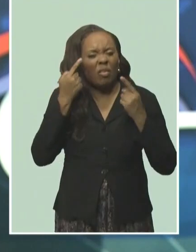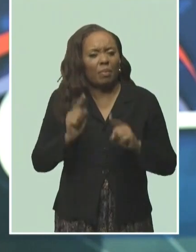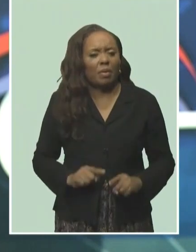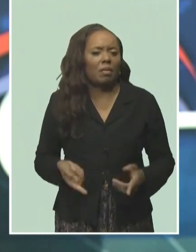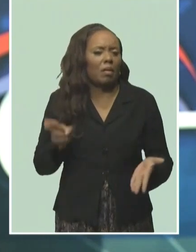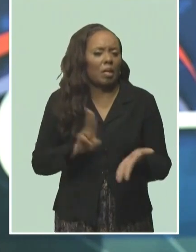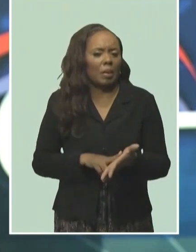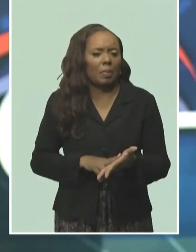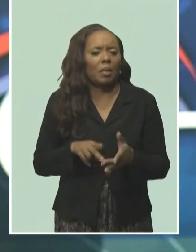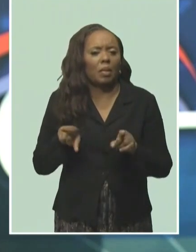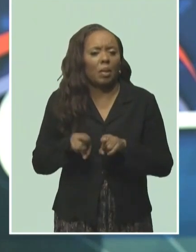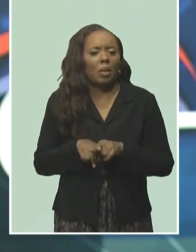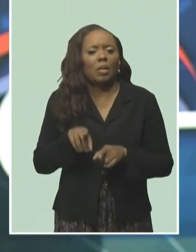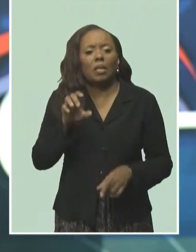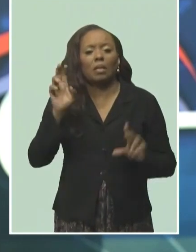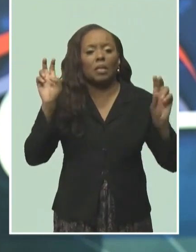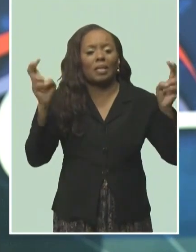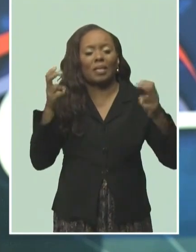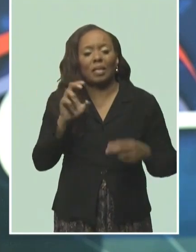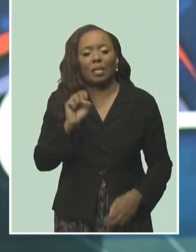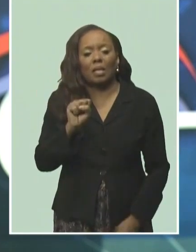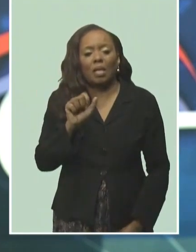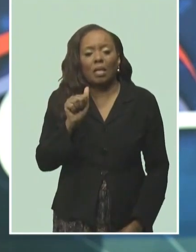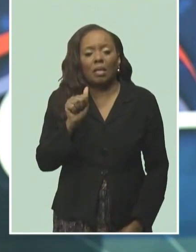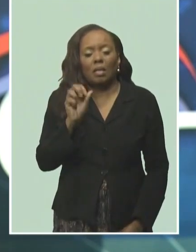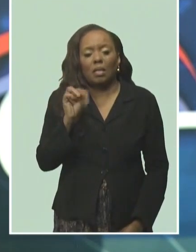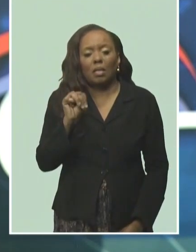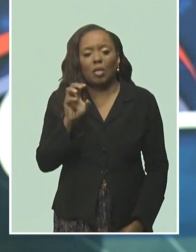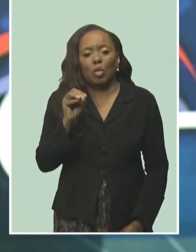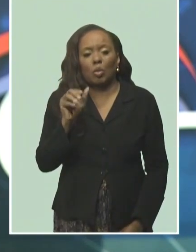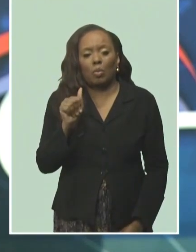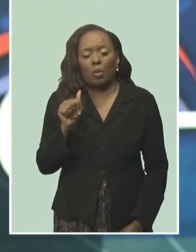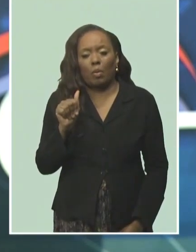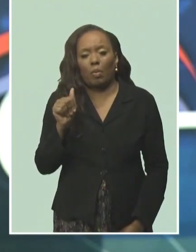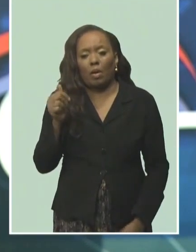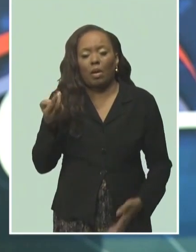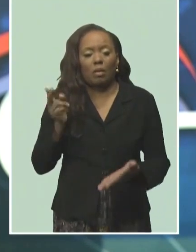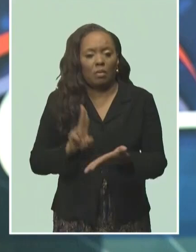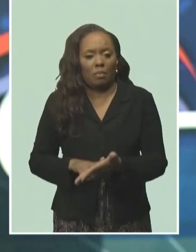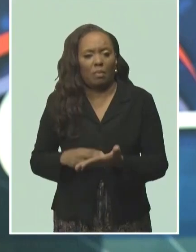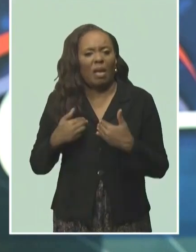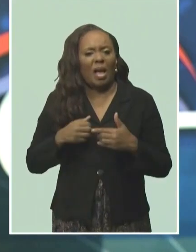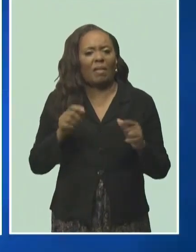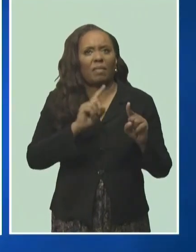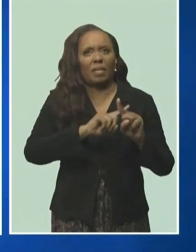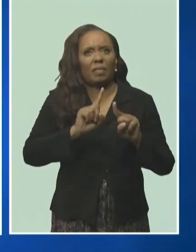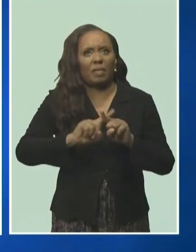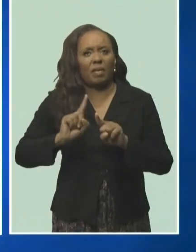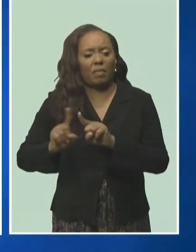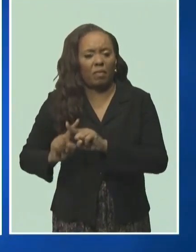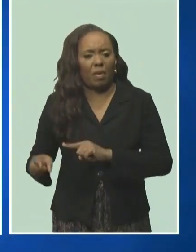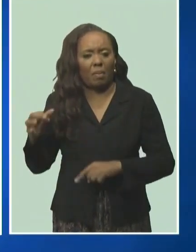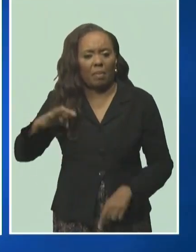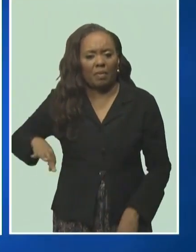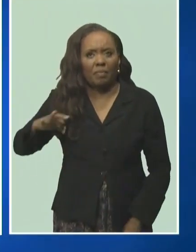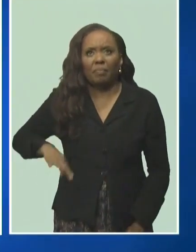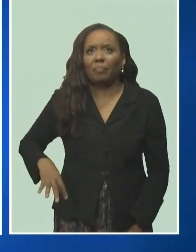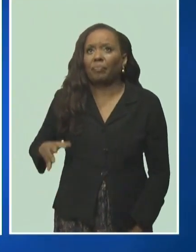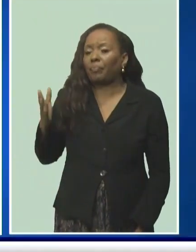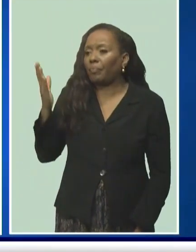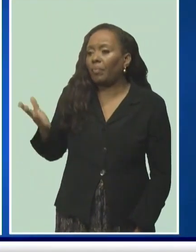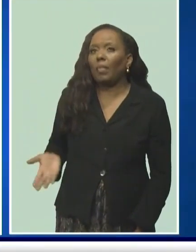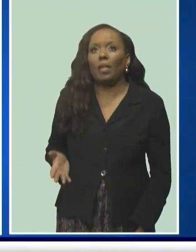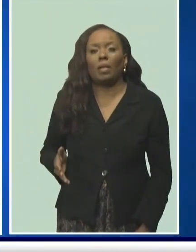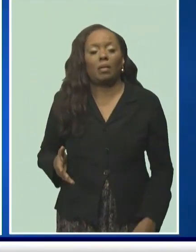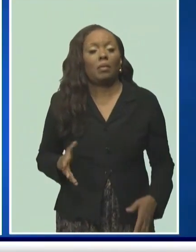on the 15th is multifaceted with numerous benefits. It speaks to ocean